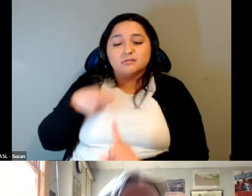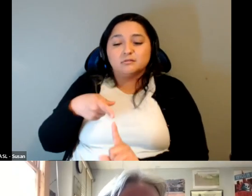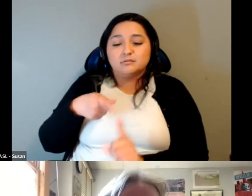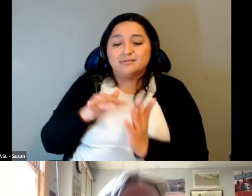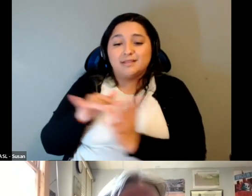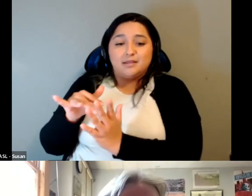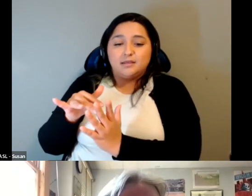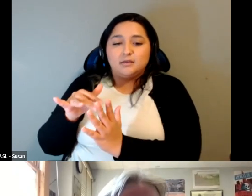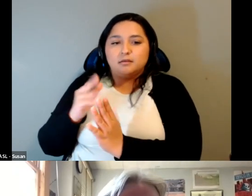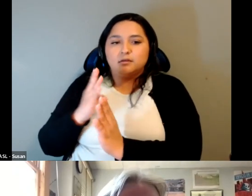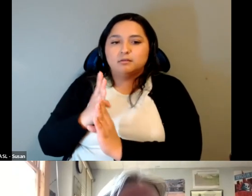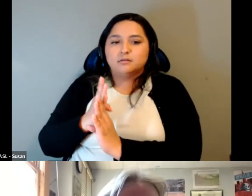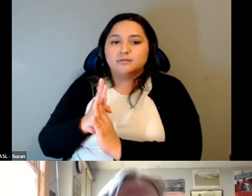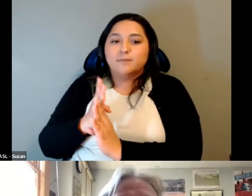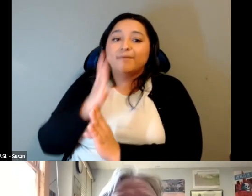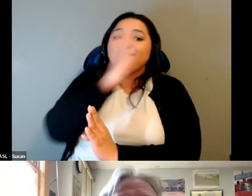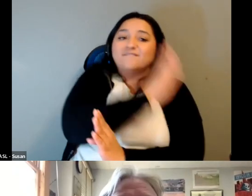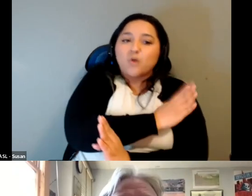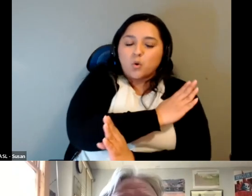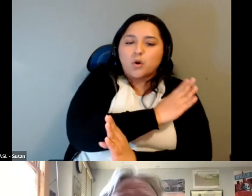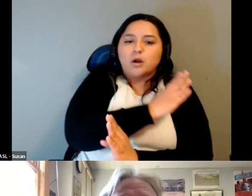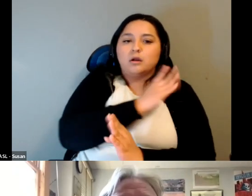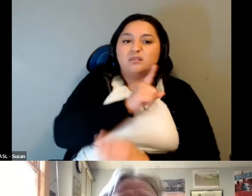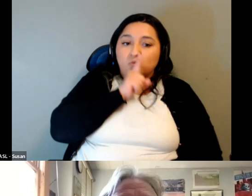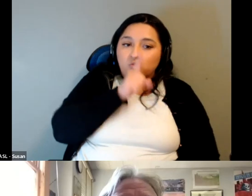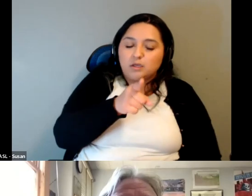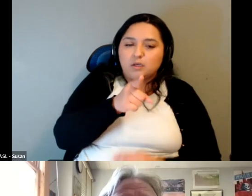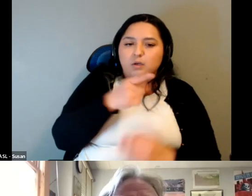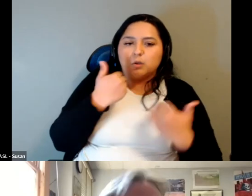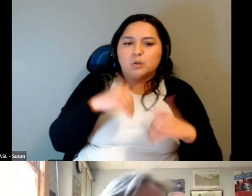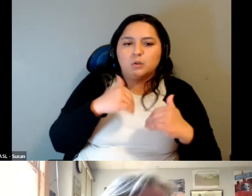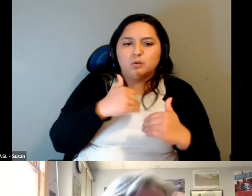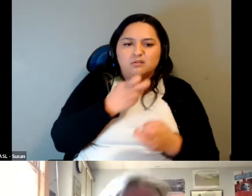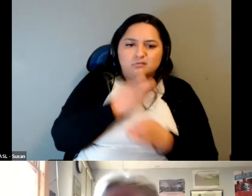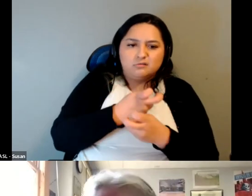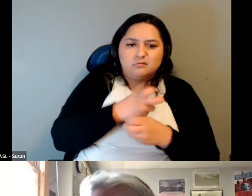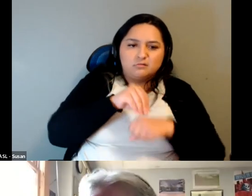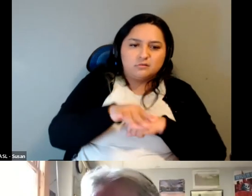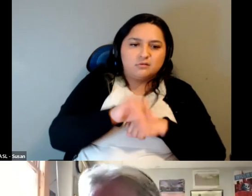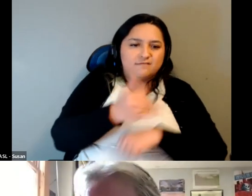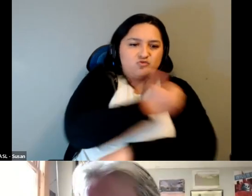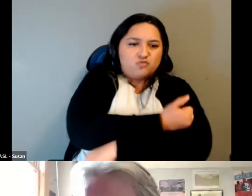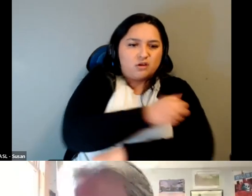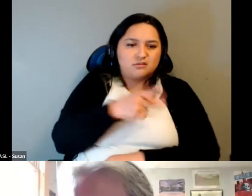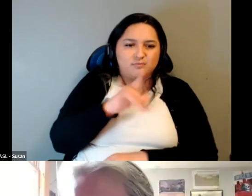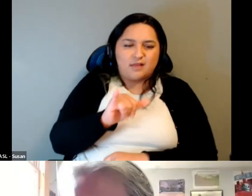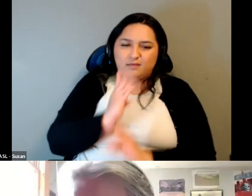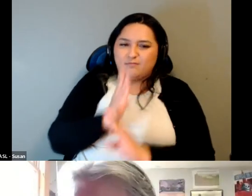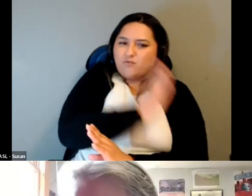real toxification of the drug supply, so yeah. It predated that. Thank